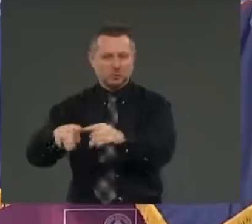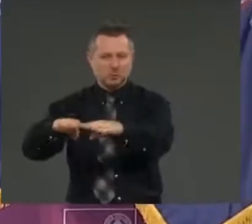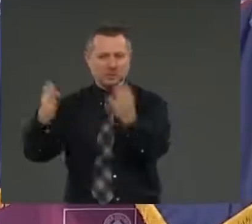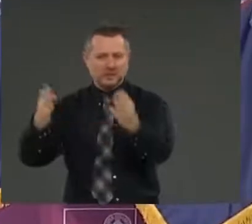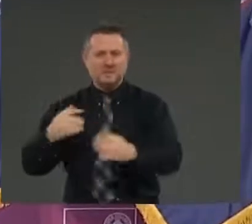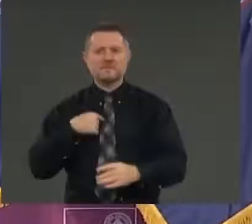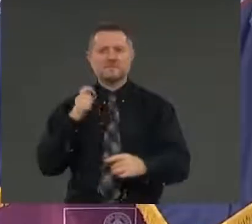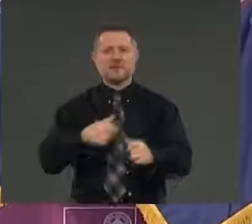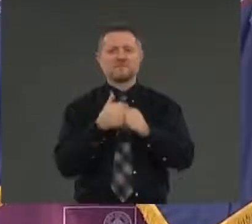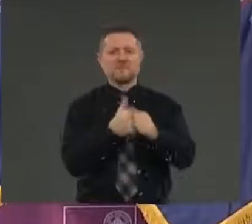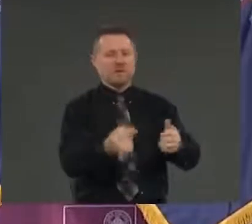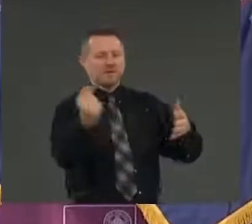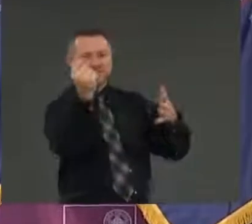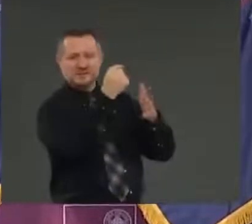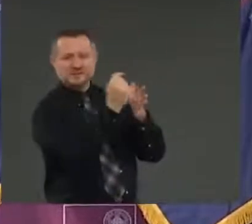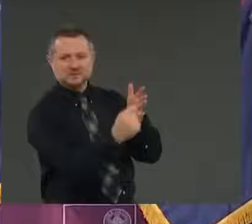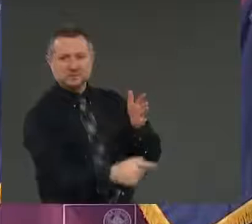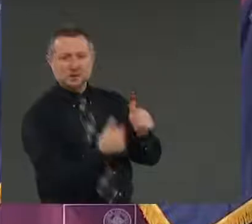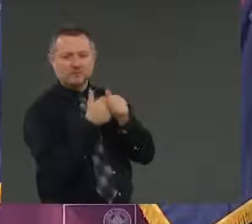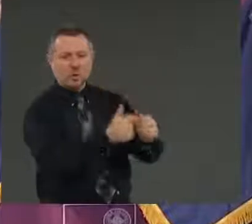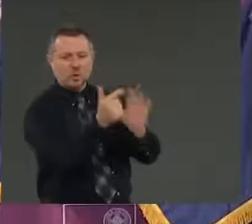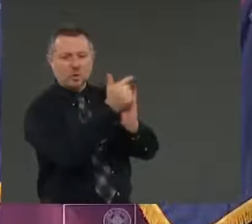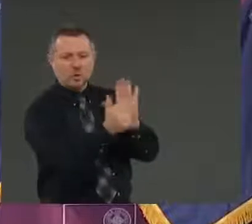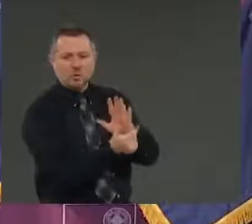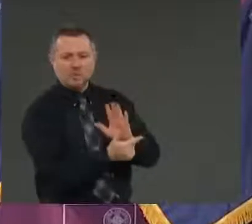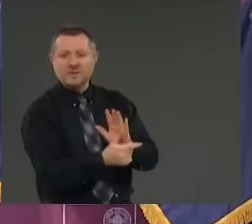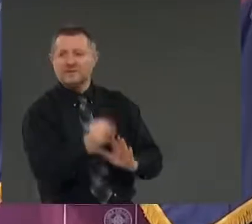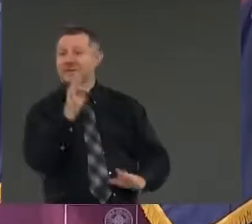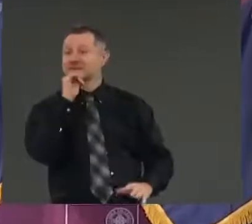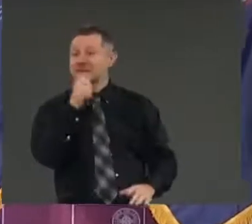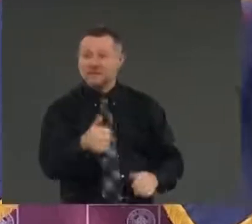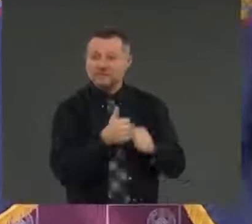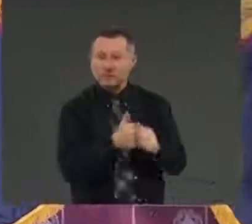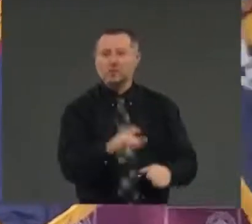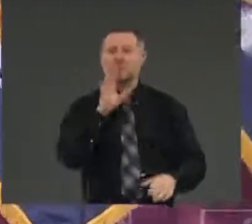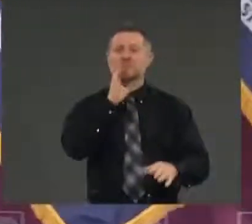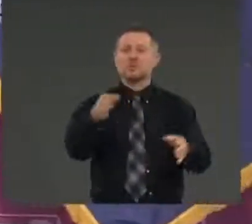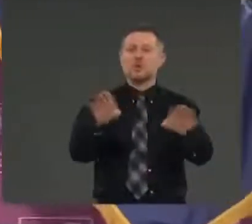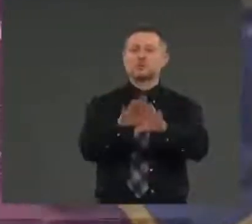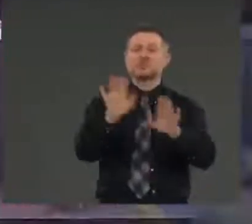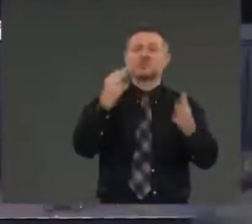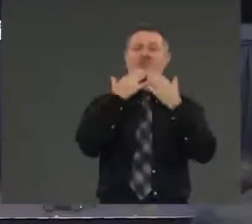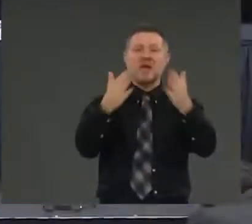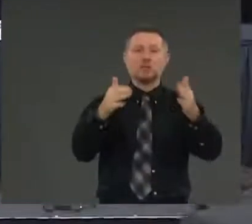have to follow the law or you will be closed. Thank you.